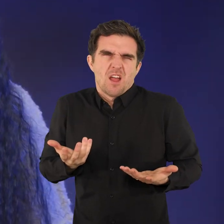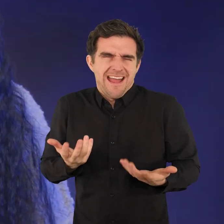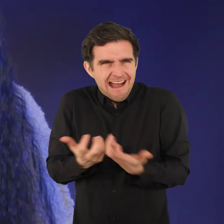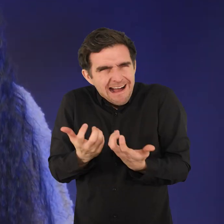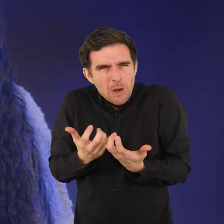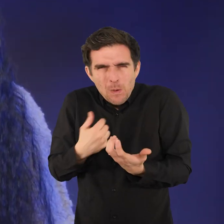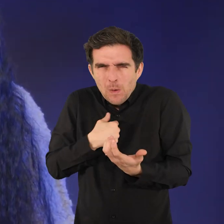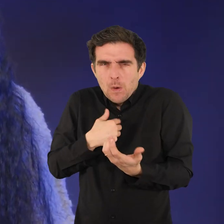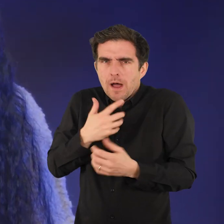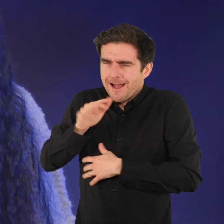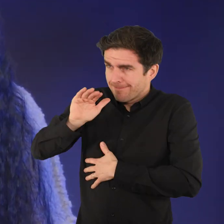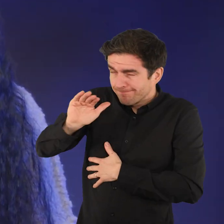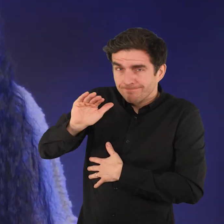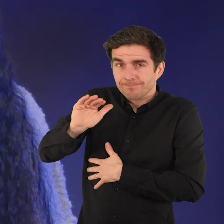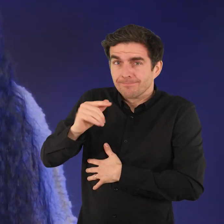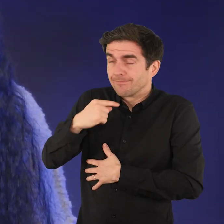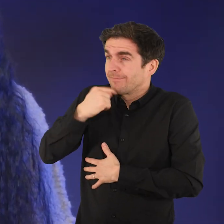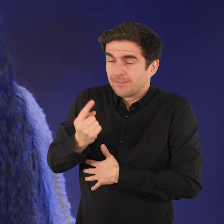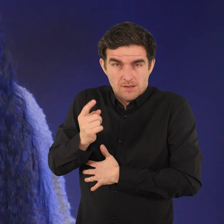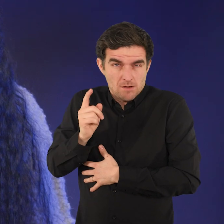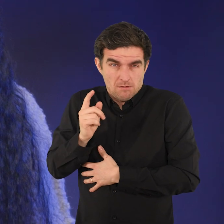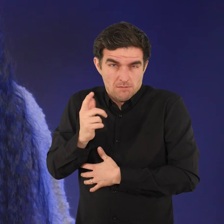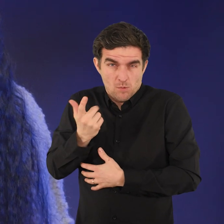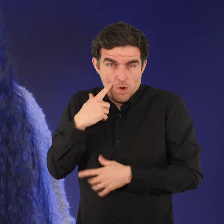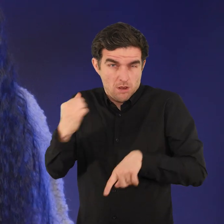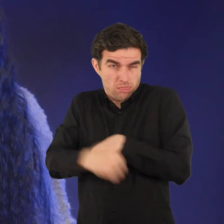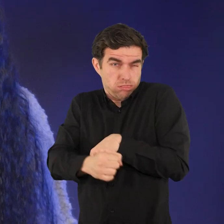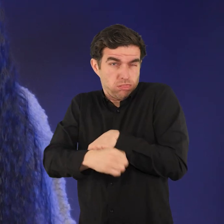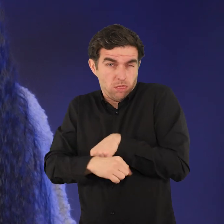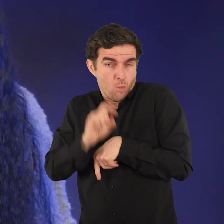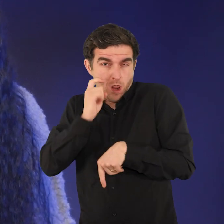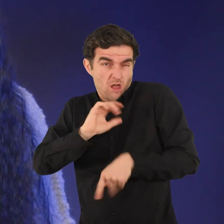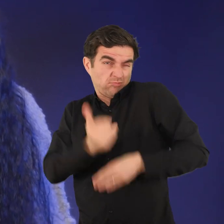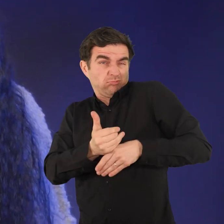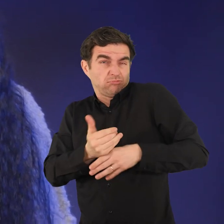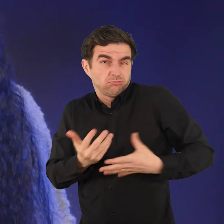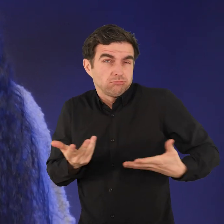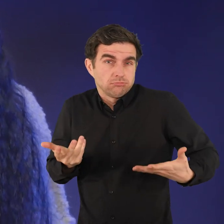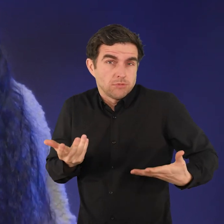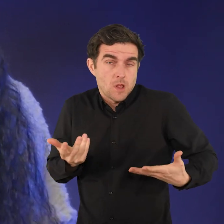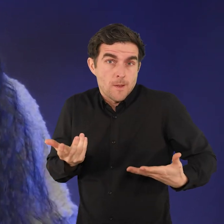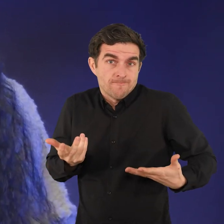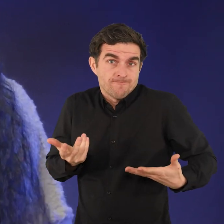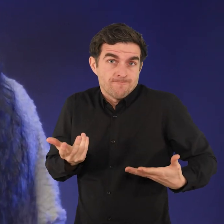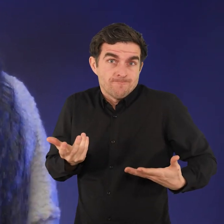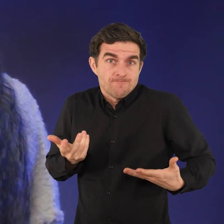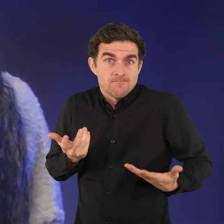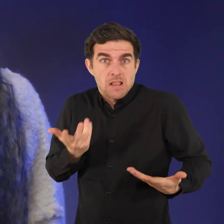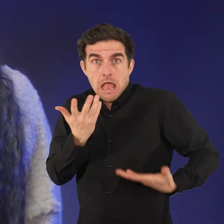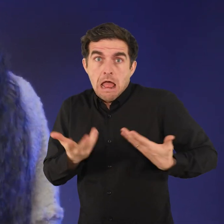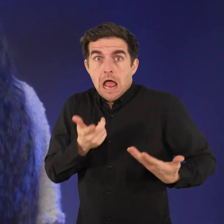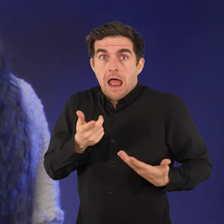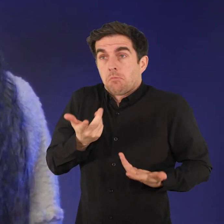what kind of message you can get to give to that person? He will never, ever understand and hear anything. If I'm gonna send a message